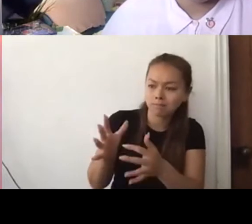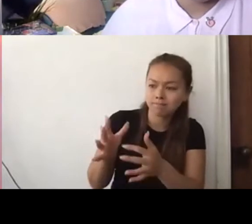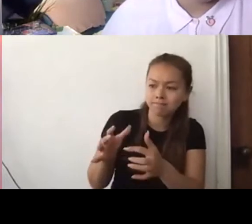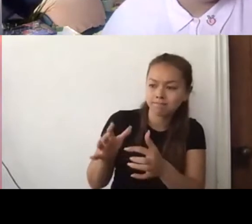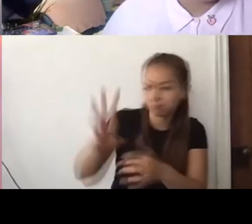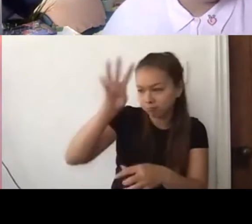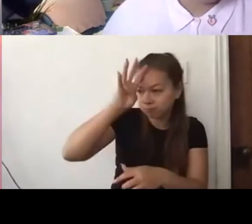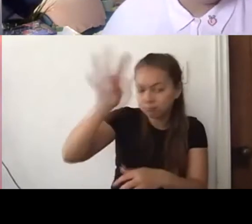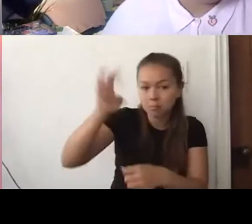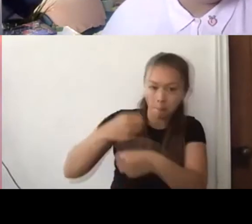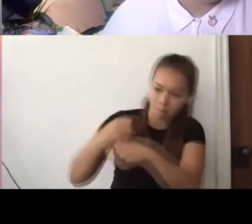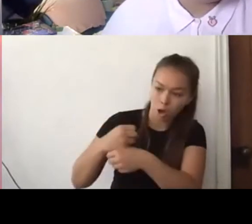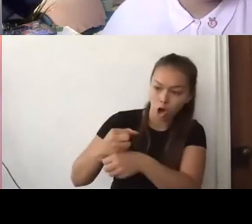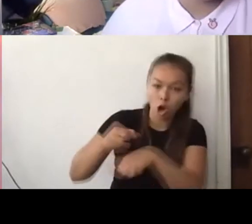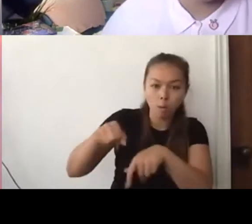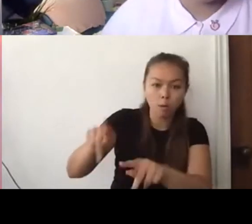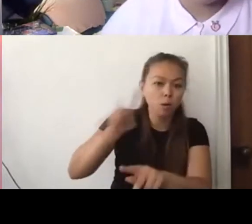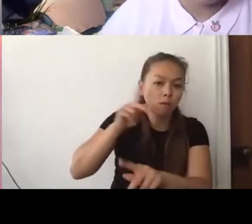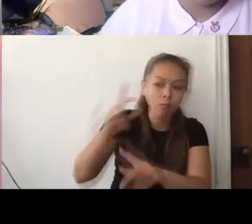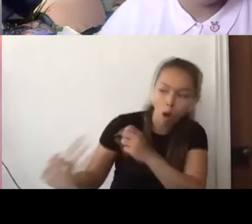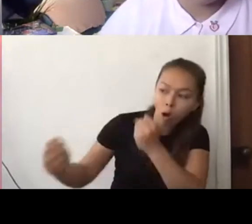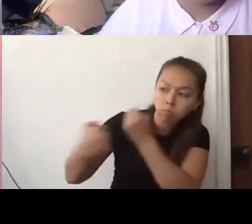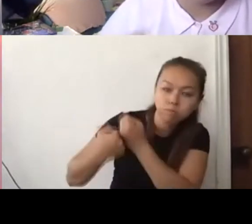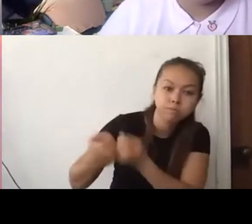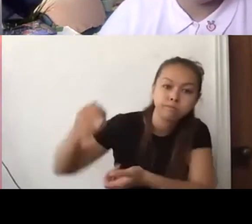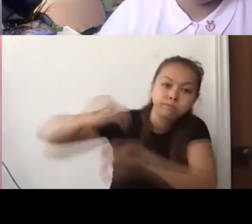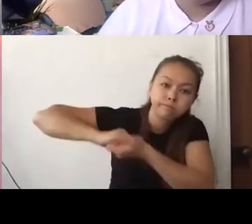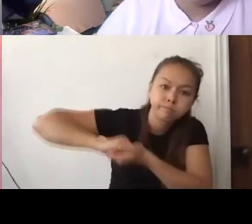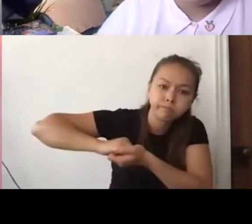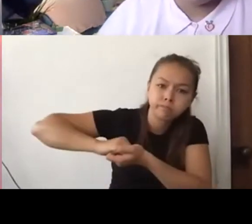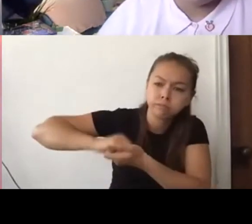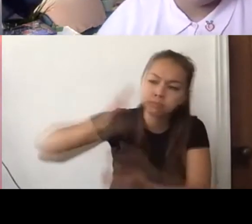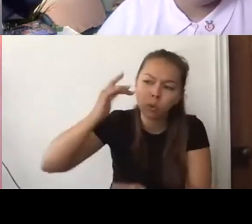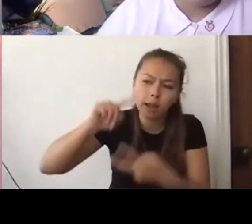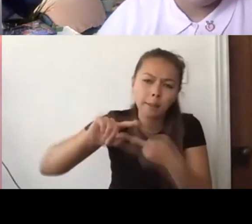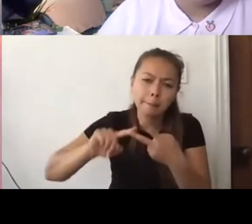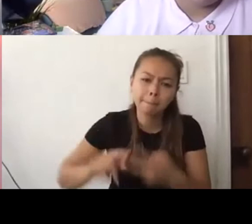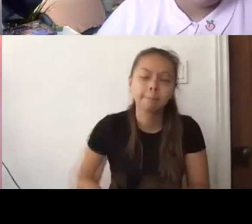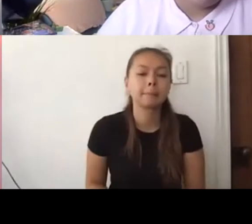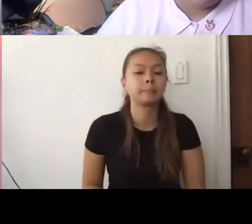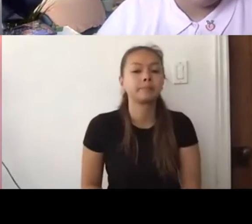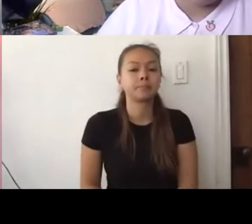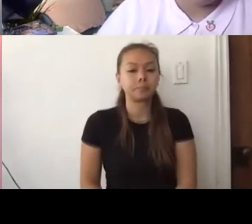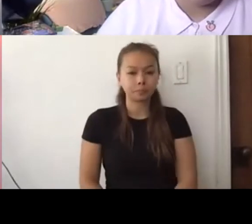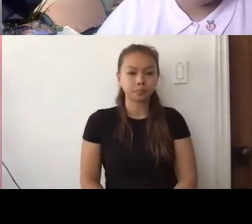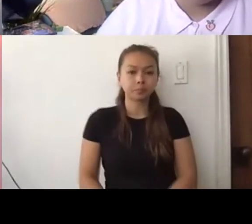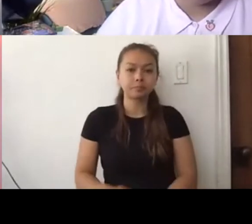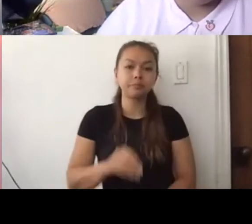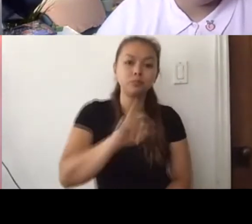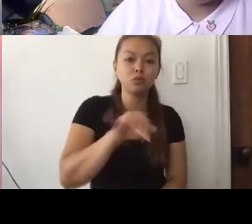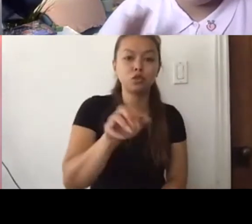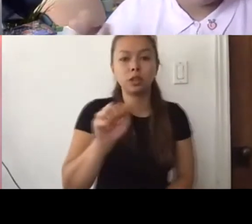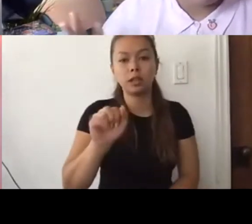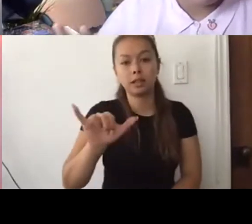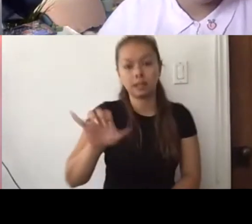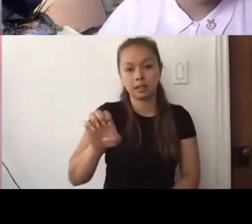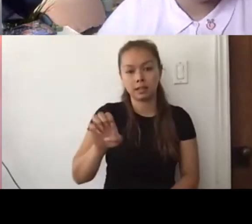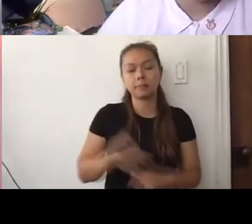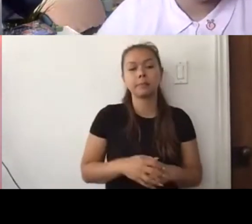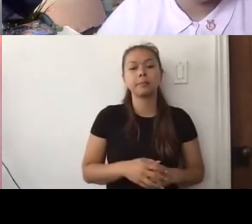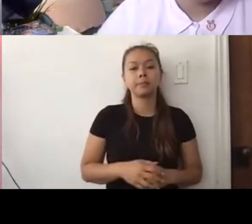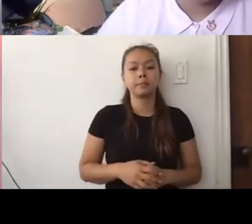Yeah, I mean, I will start by saying, you know, like any other panel that, you know, and with